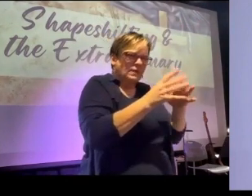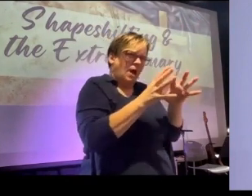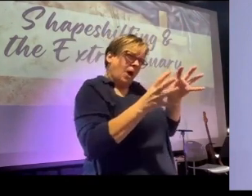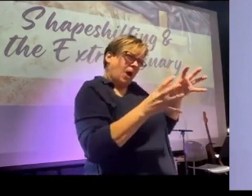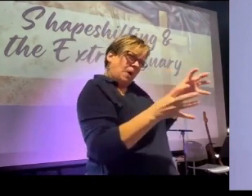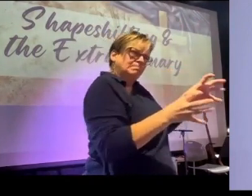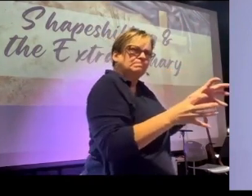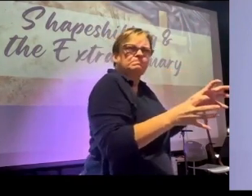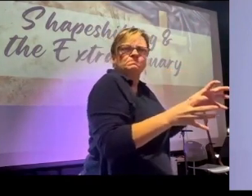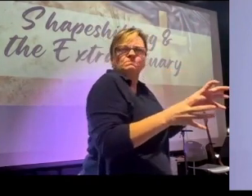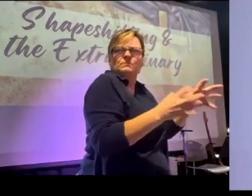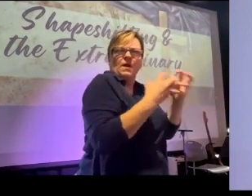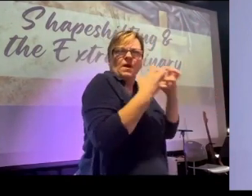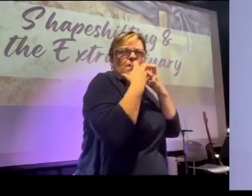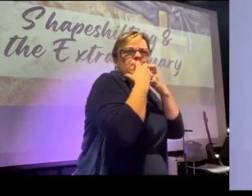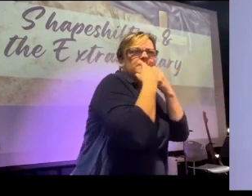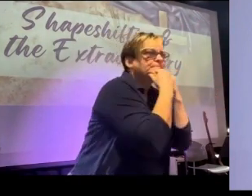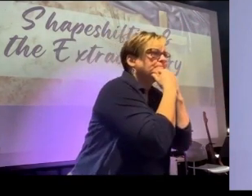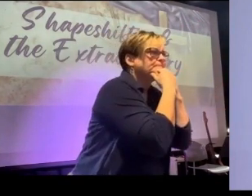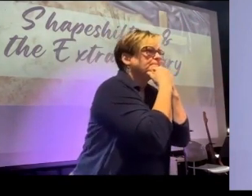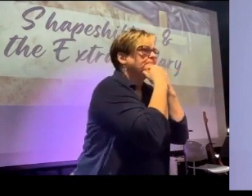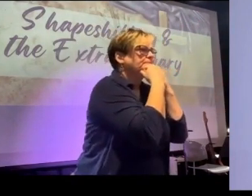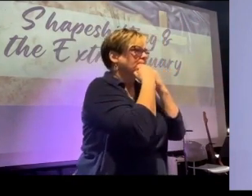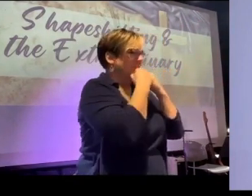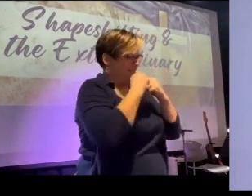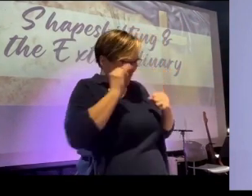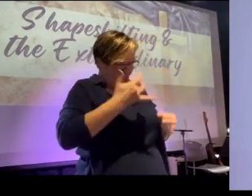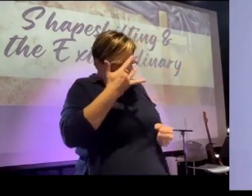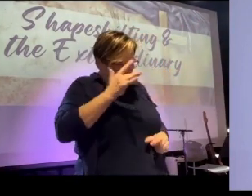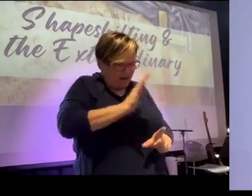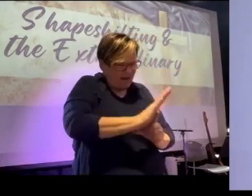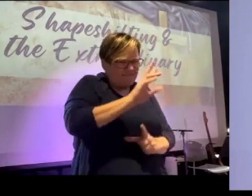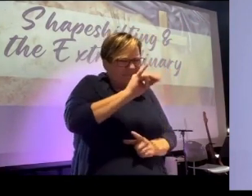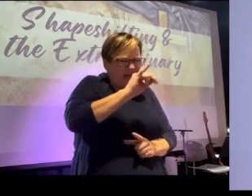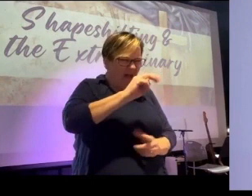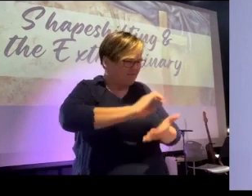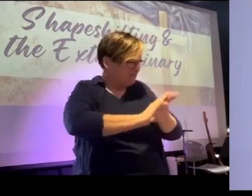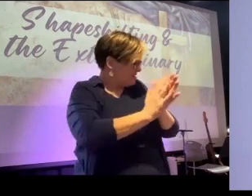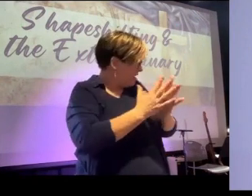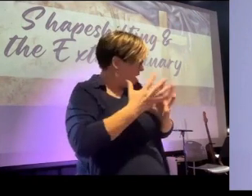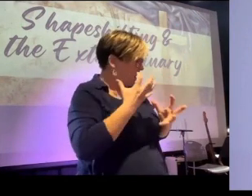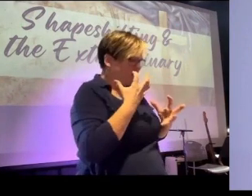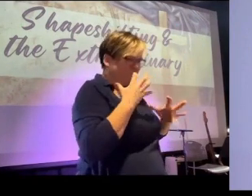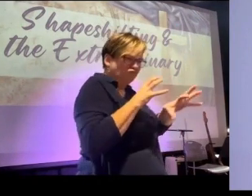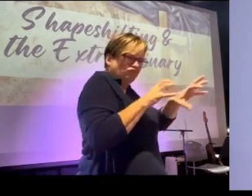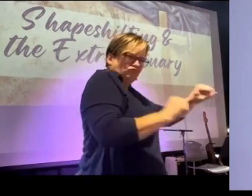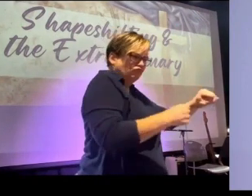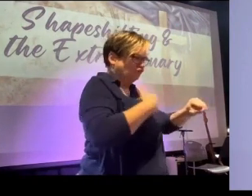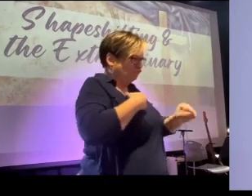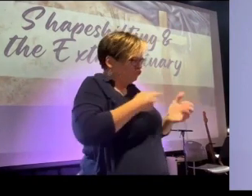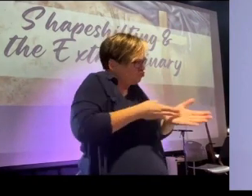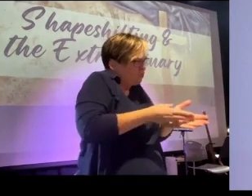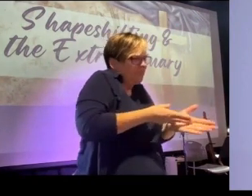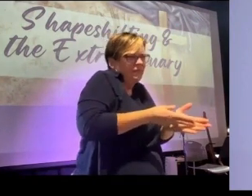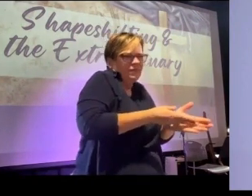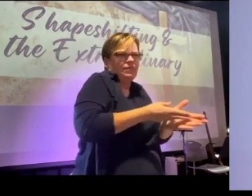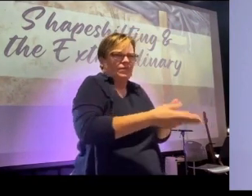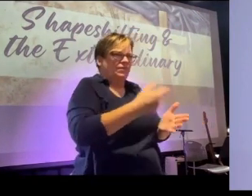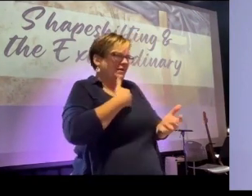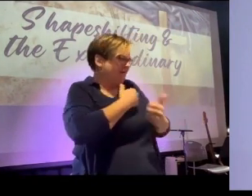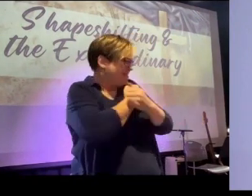holding all in its path with truth, with love, with possibility.